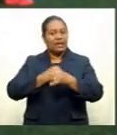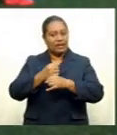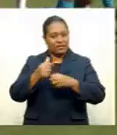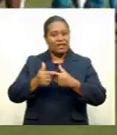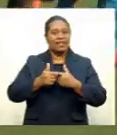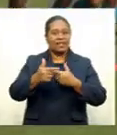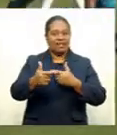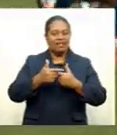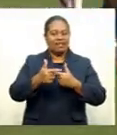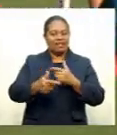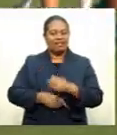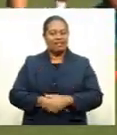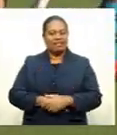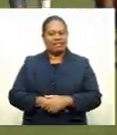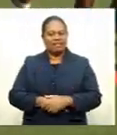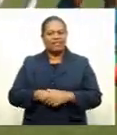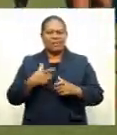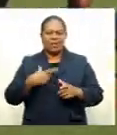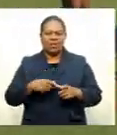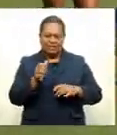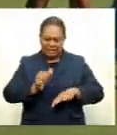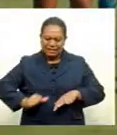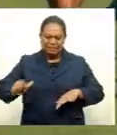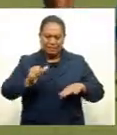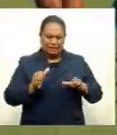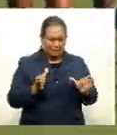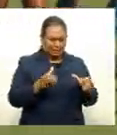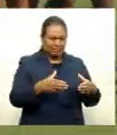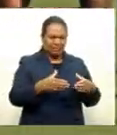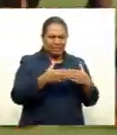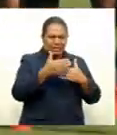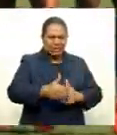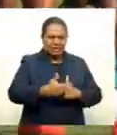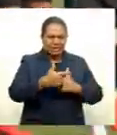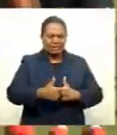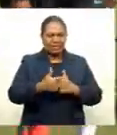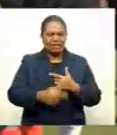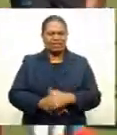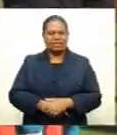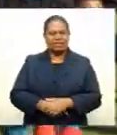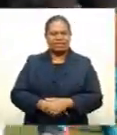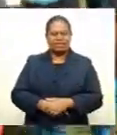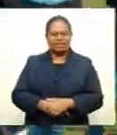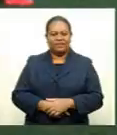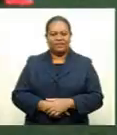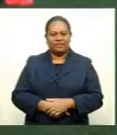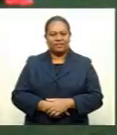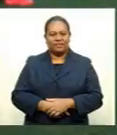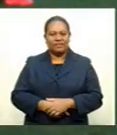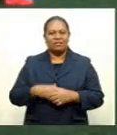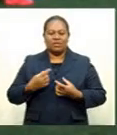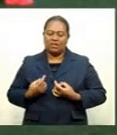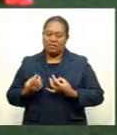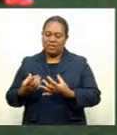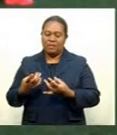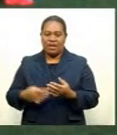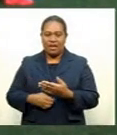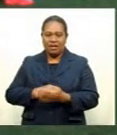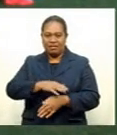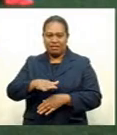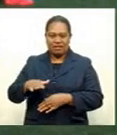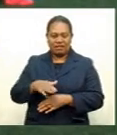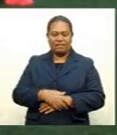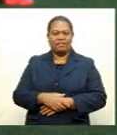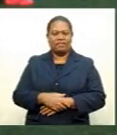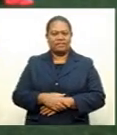having convenience, space and time, good pitches to train on is particularly important to us and relevant to, obviously, our preparations. And